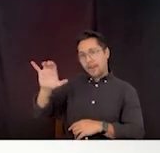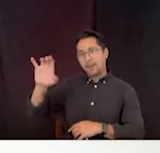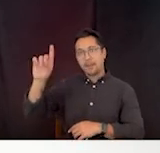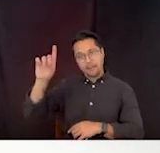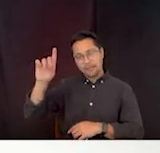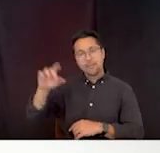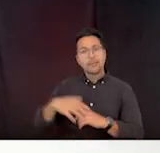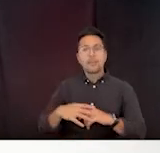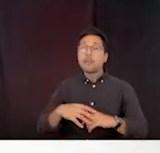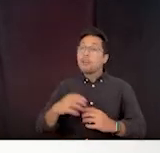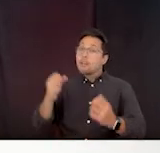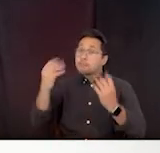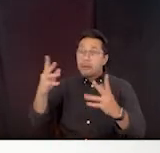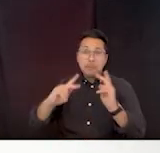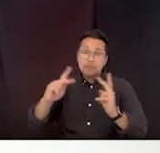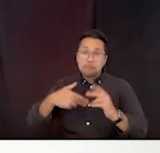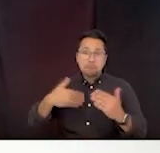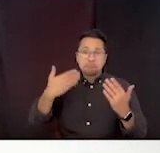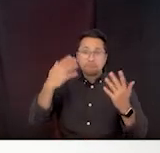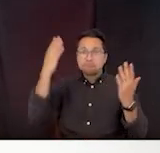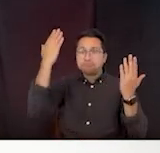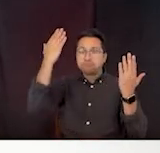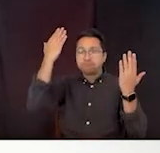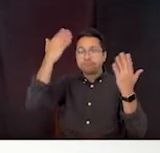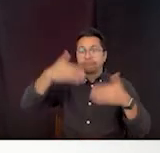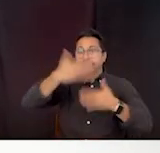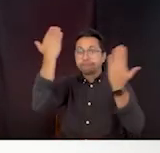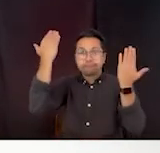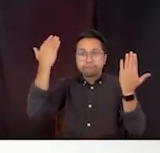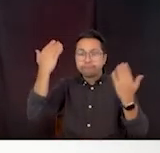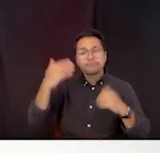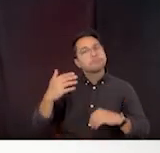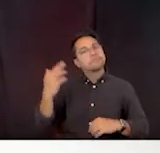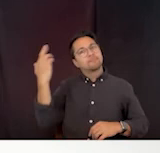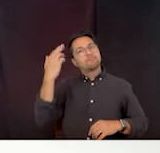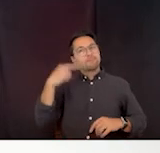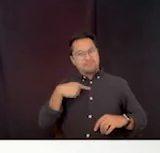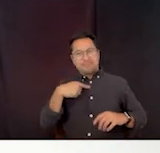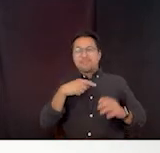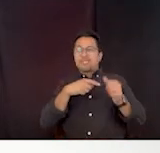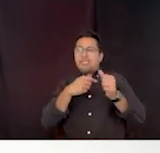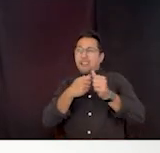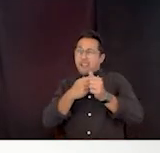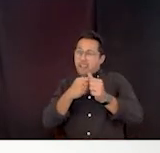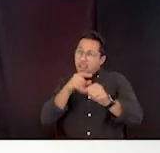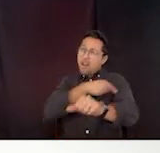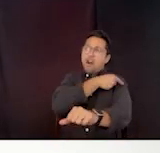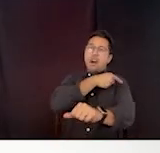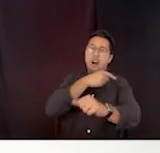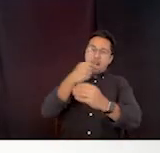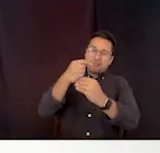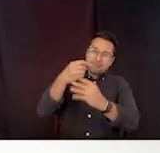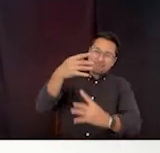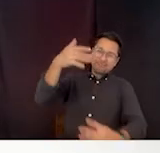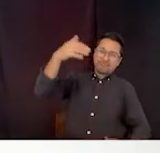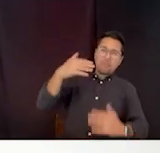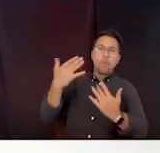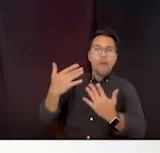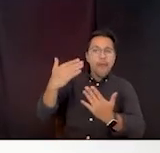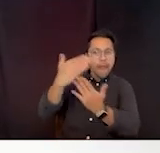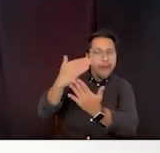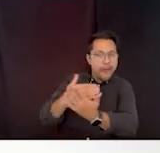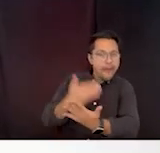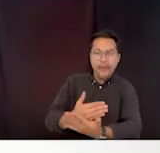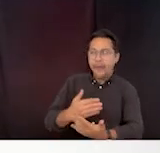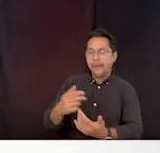And a lot of people don't know about that because it is a very long wait list. It can take years once you fill out the application to get on the